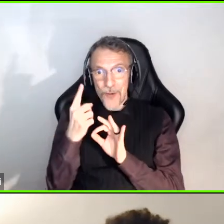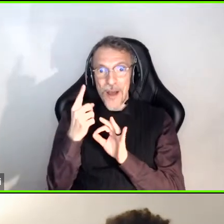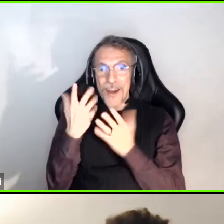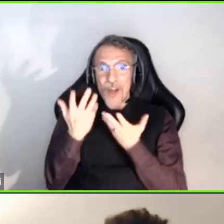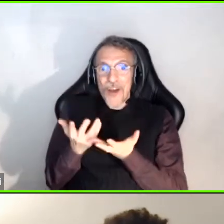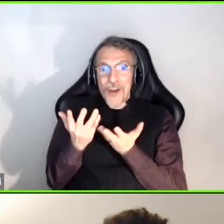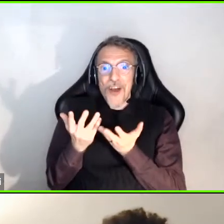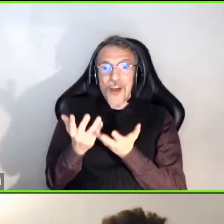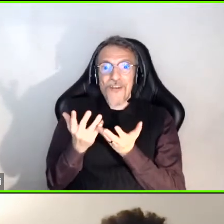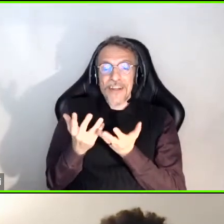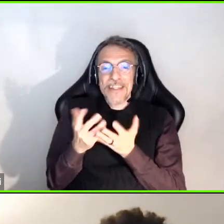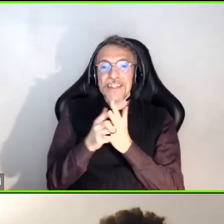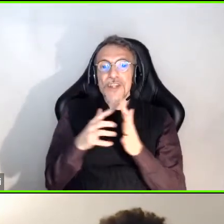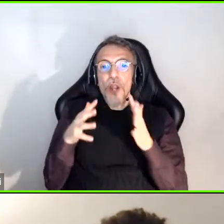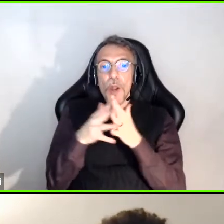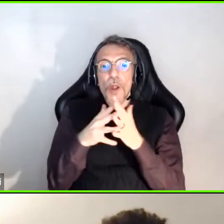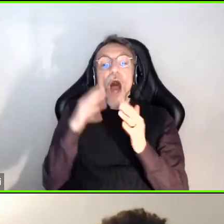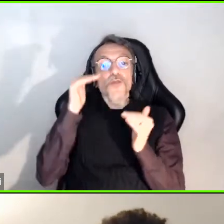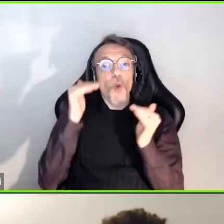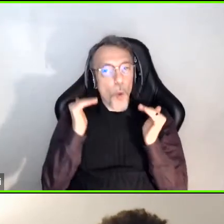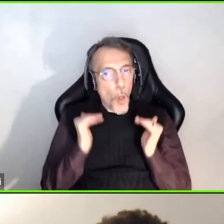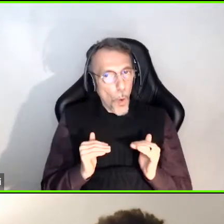current low interest rates.